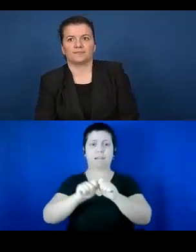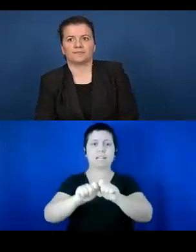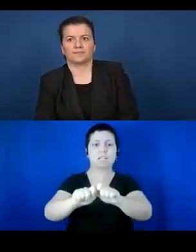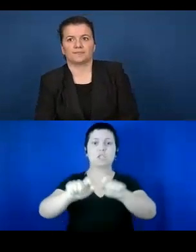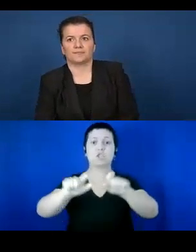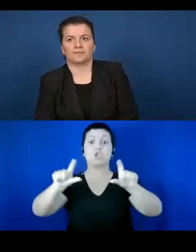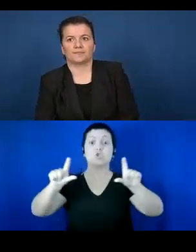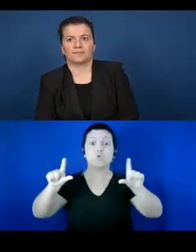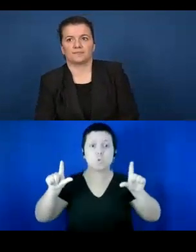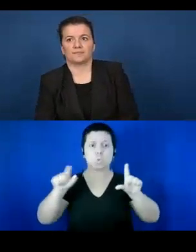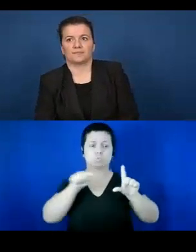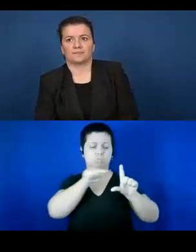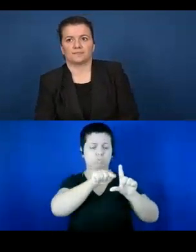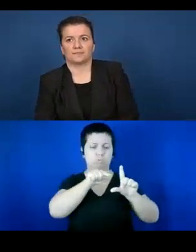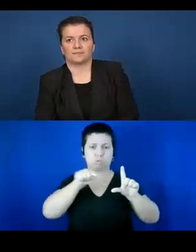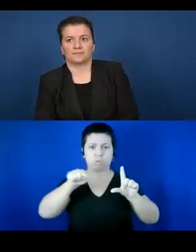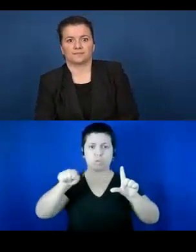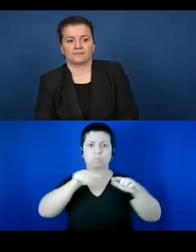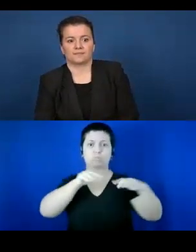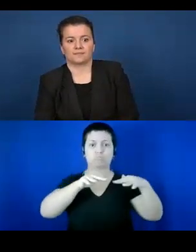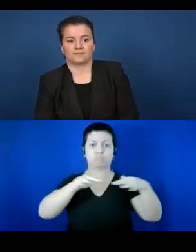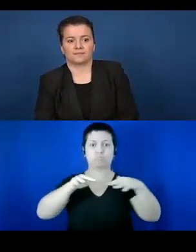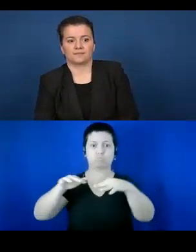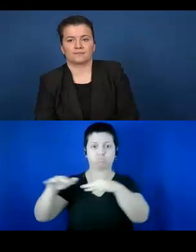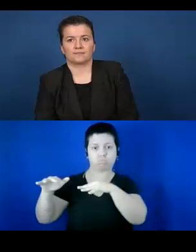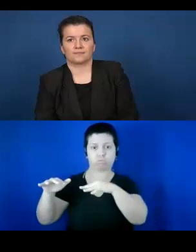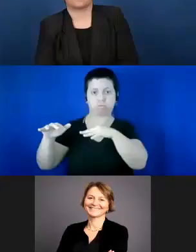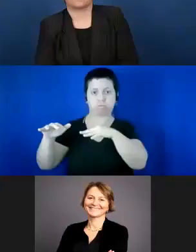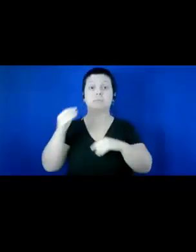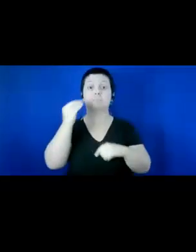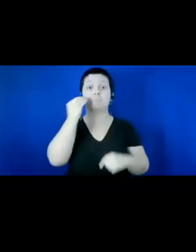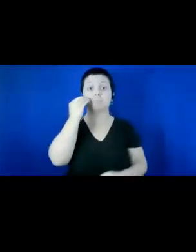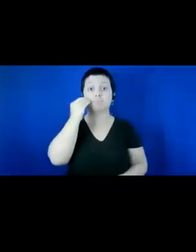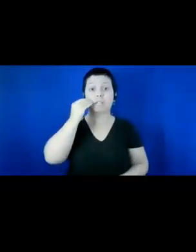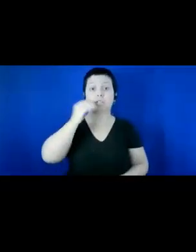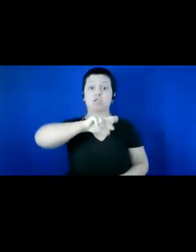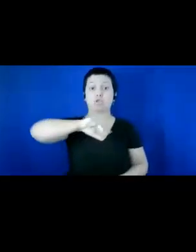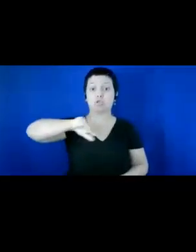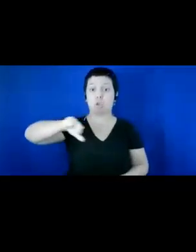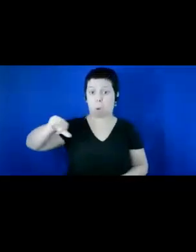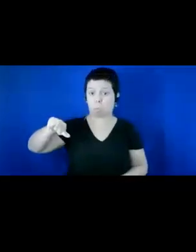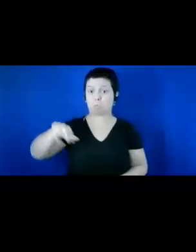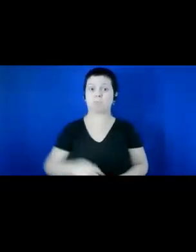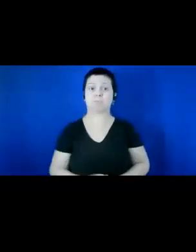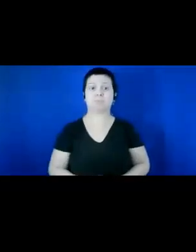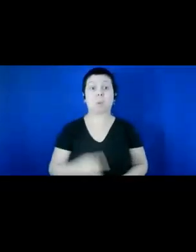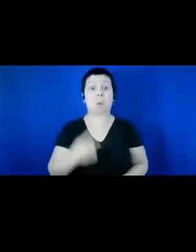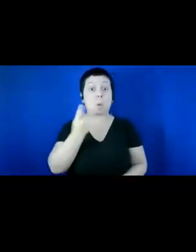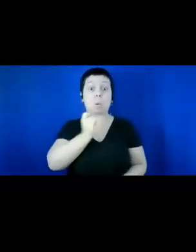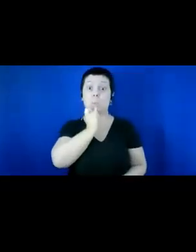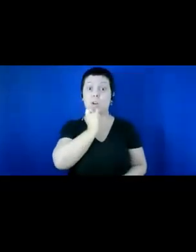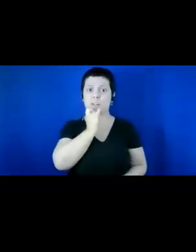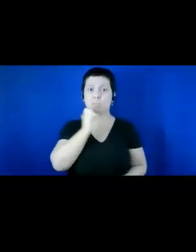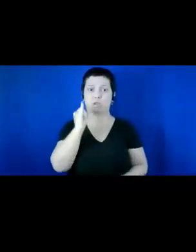vibration motors, and we tested different situations. So one of the situations that we tested is what if we vibrate one motor,